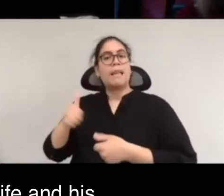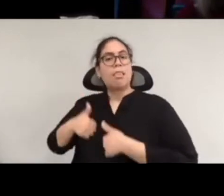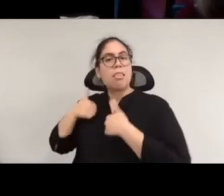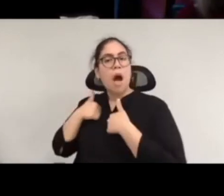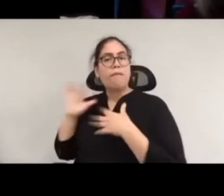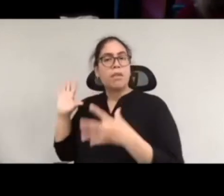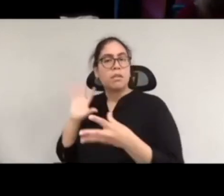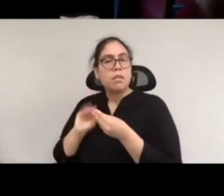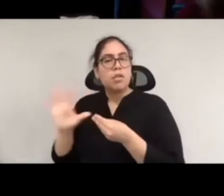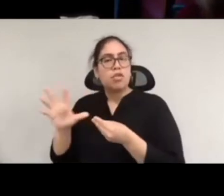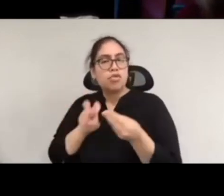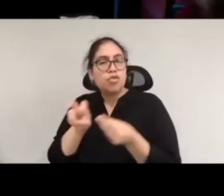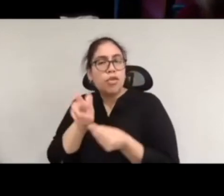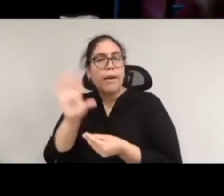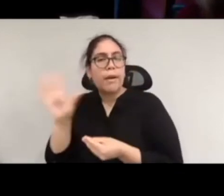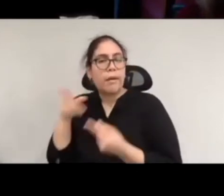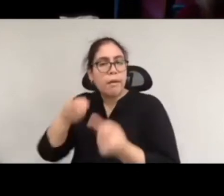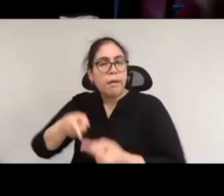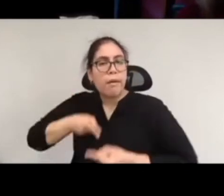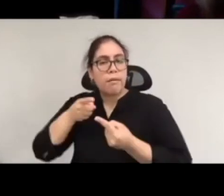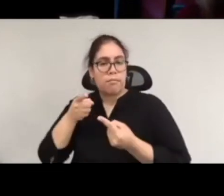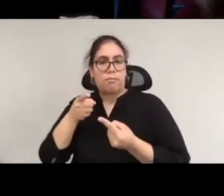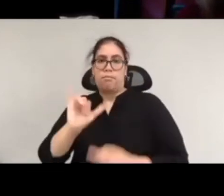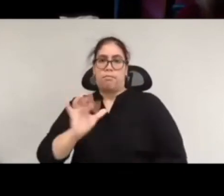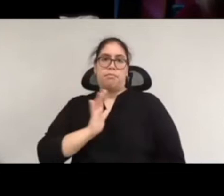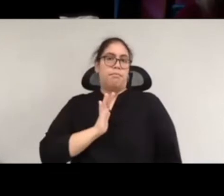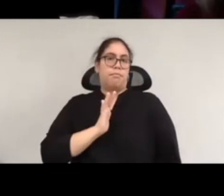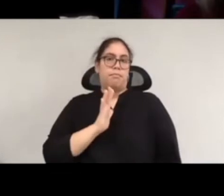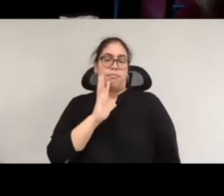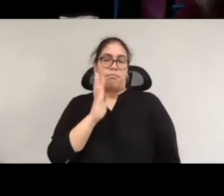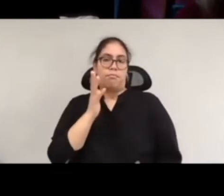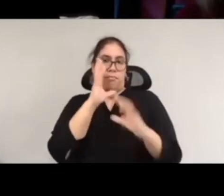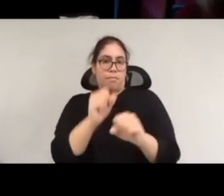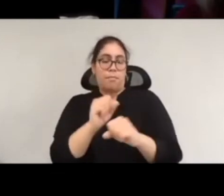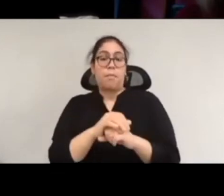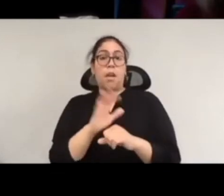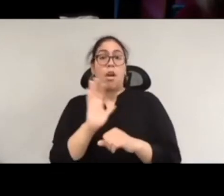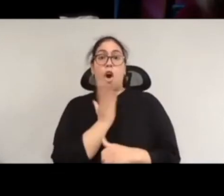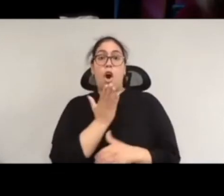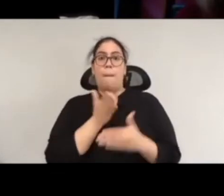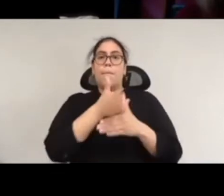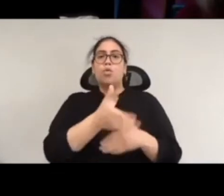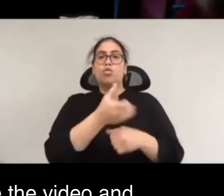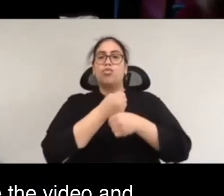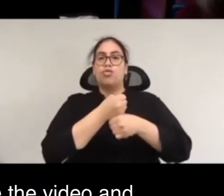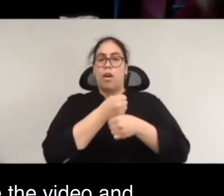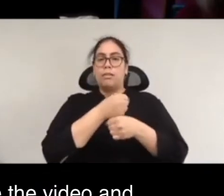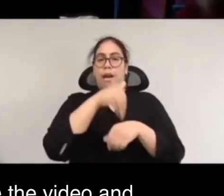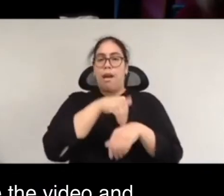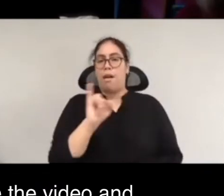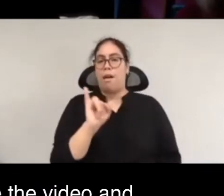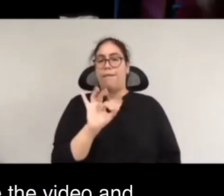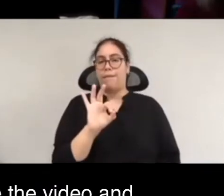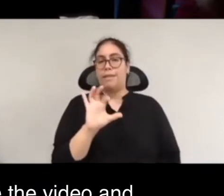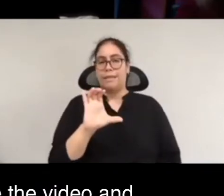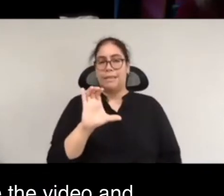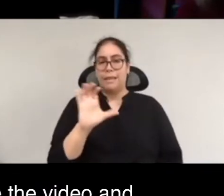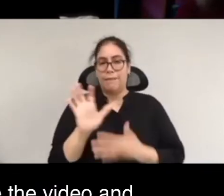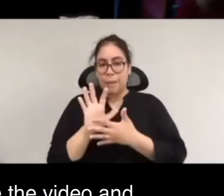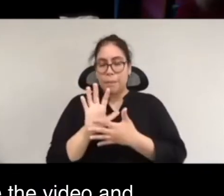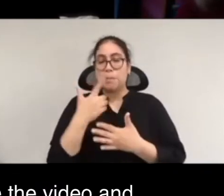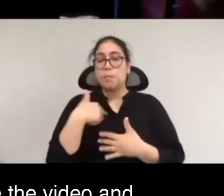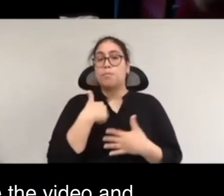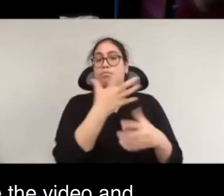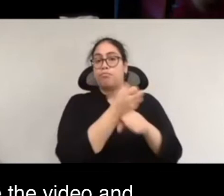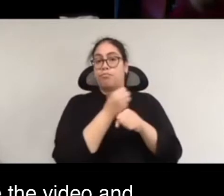struggles. So for us, from the post-production point of view at IFC Films, when we acquire the video and